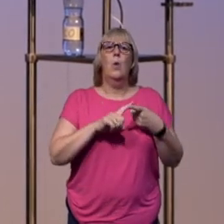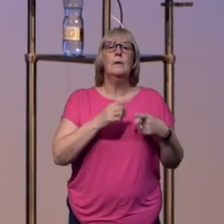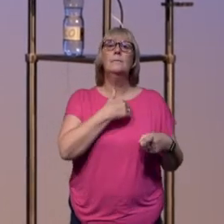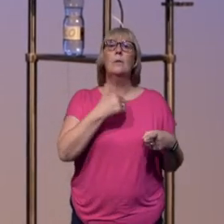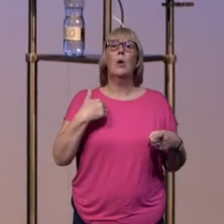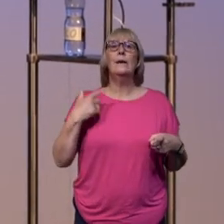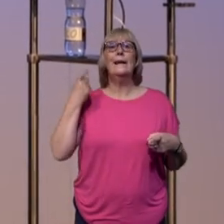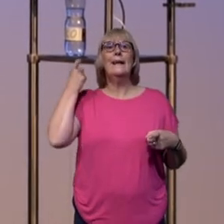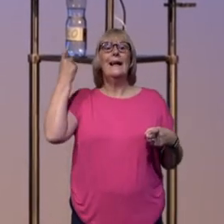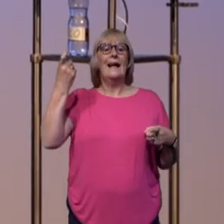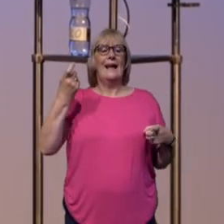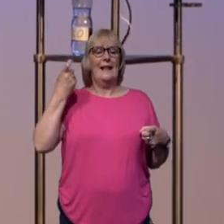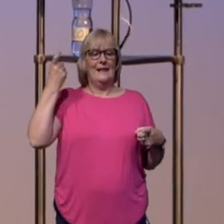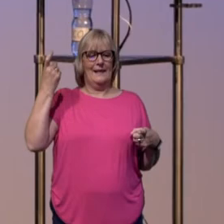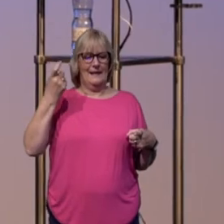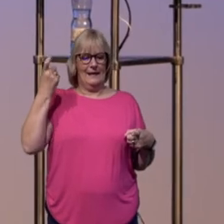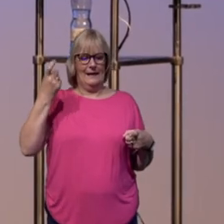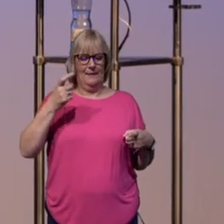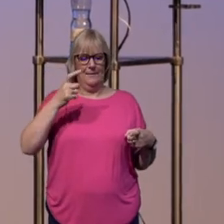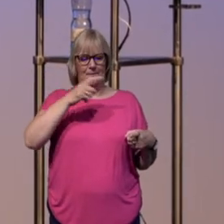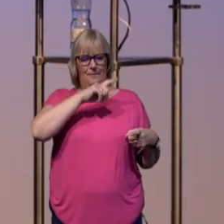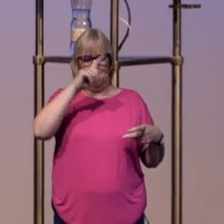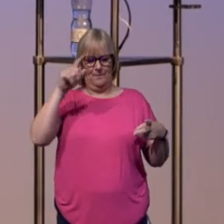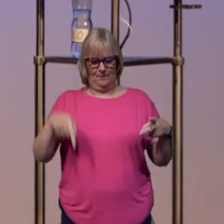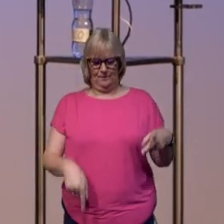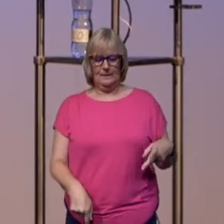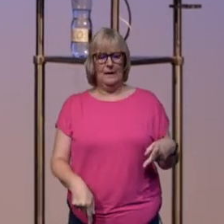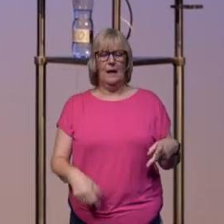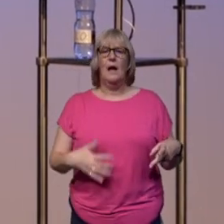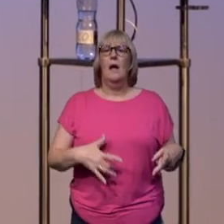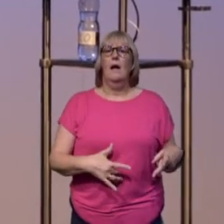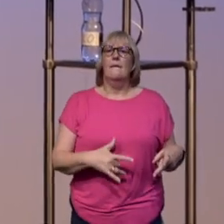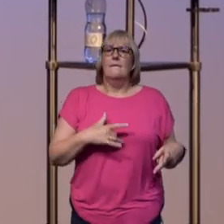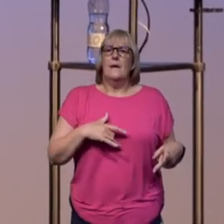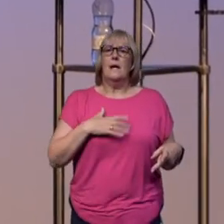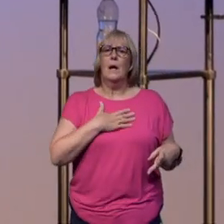morning. And then I go down to my feelings.